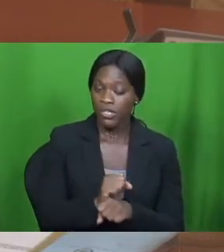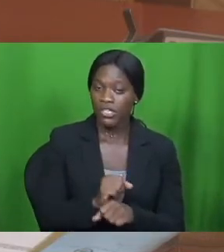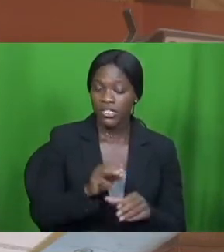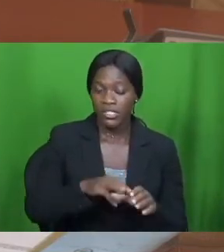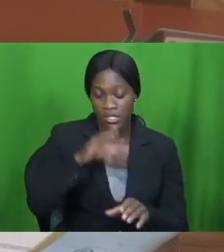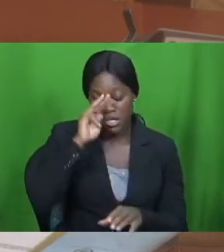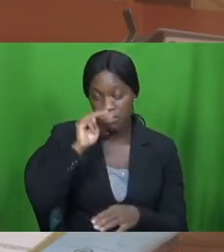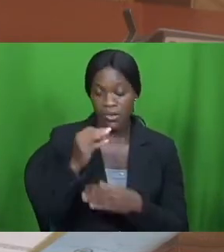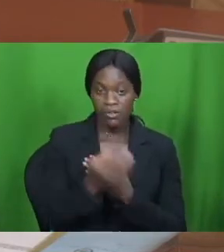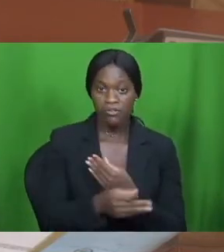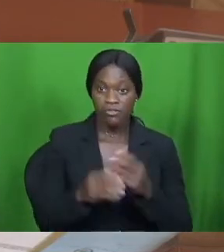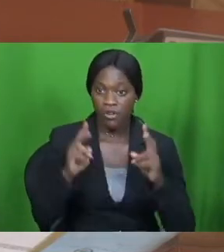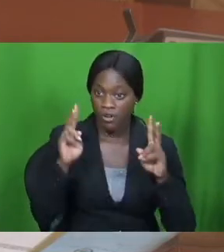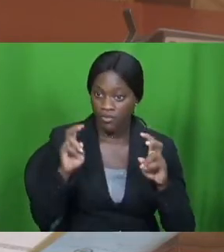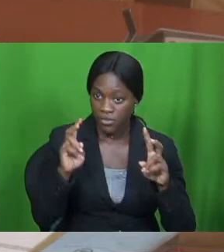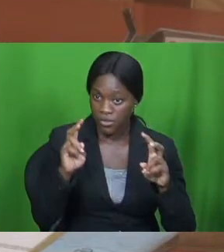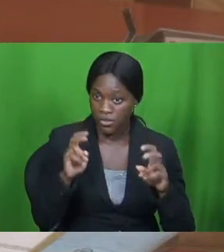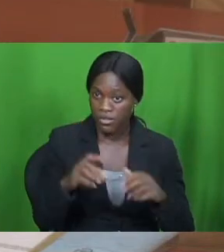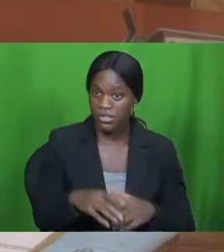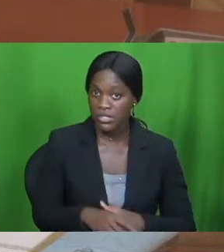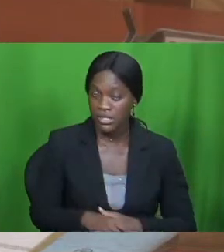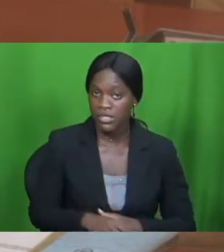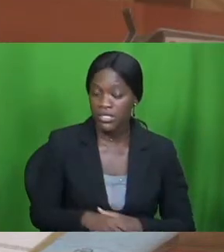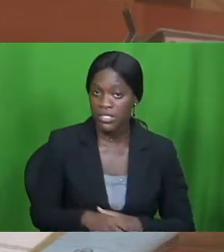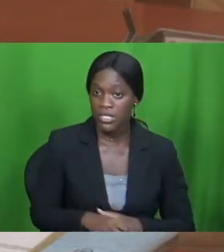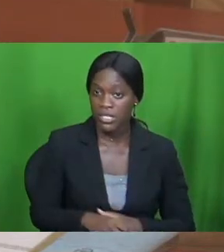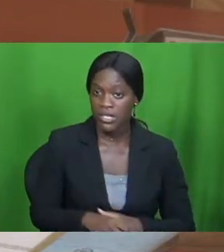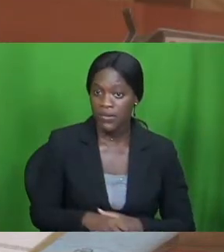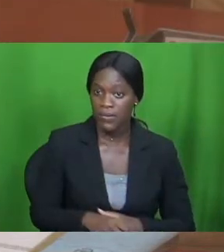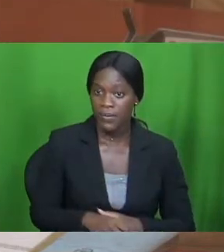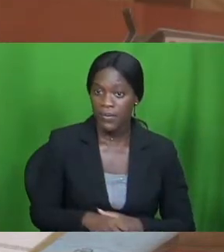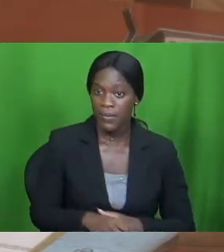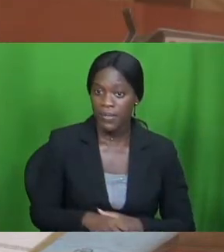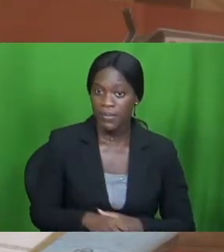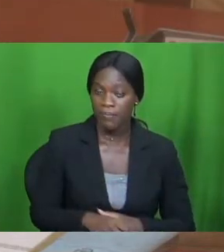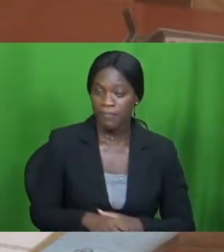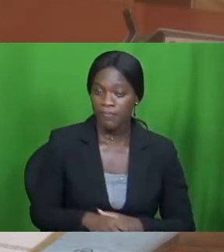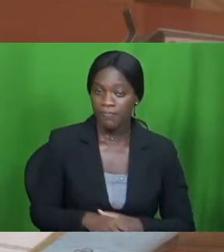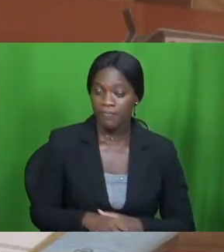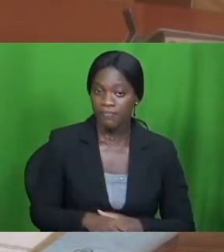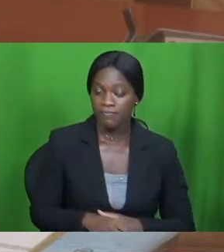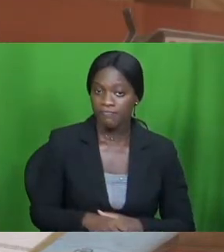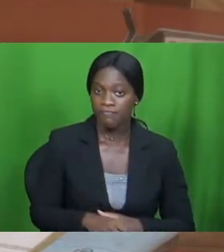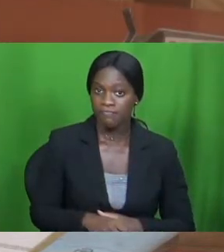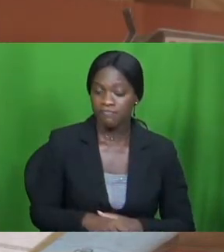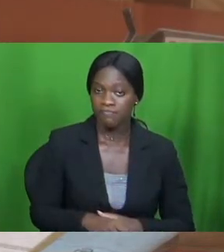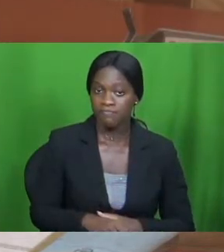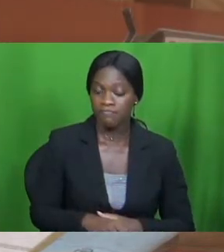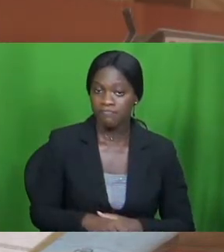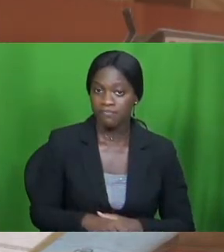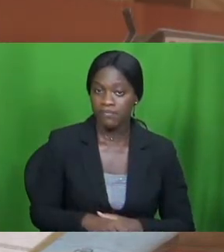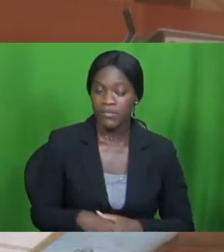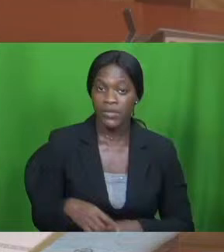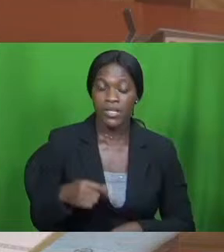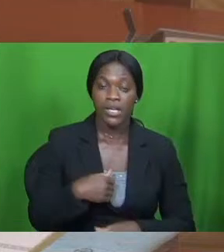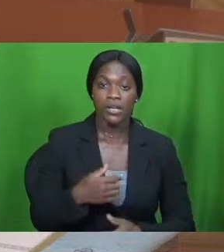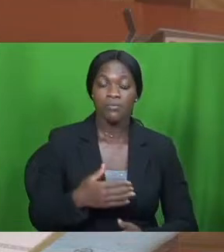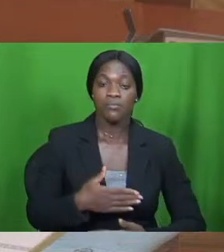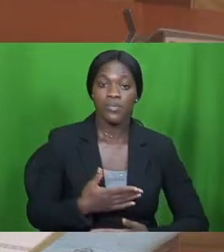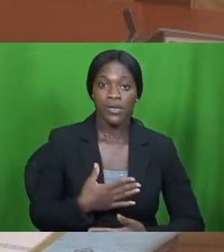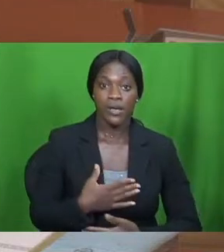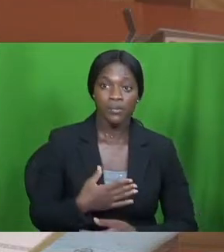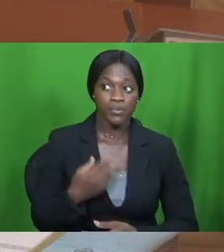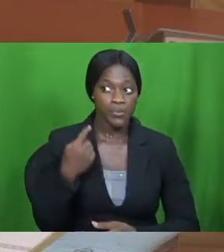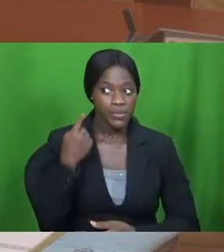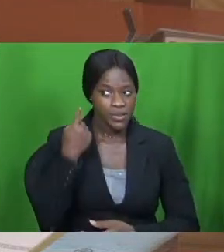Committee. Coincidentally, we are told he was once chair of that illustrious committee. I am very happy to hear all the